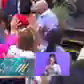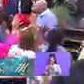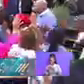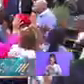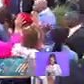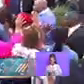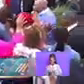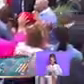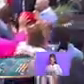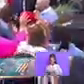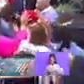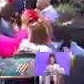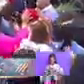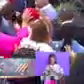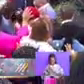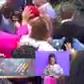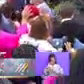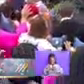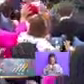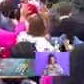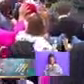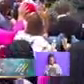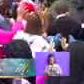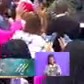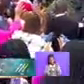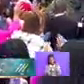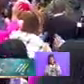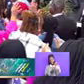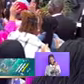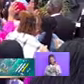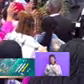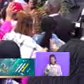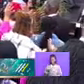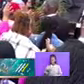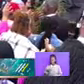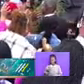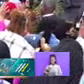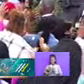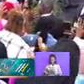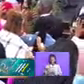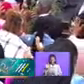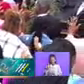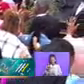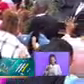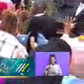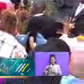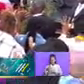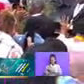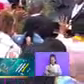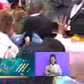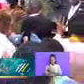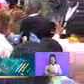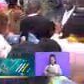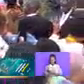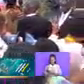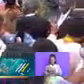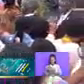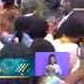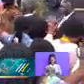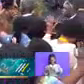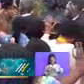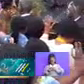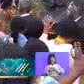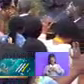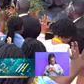contact and I pray for all the pregnant women that I first call out that is